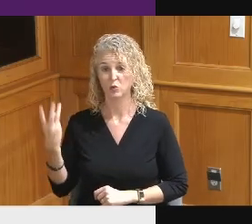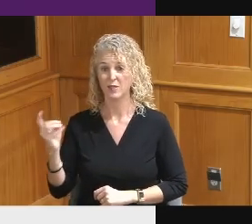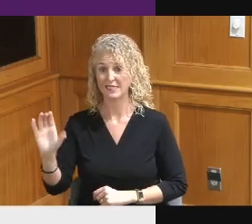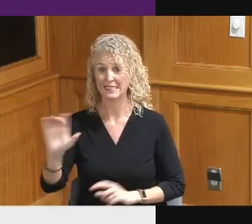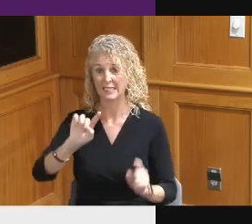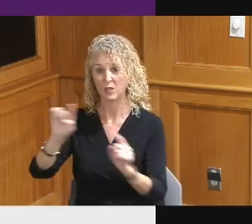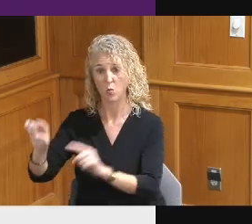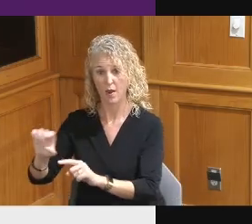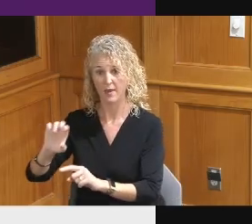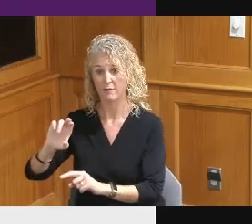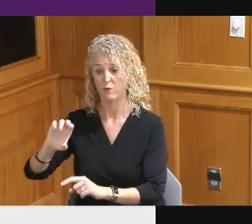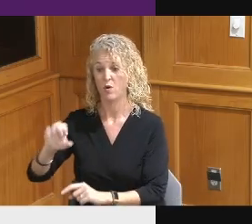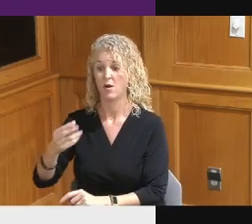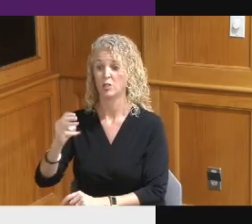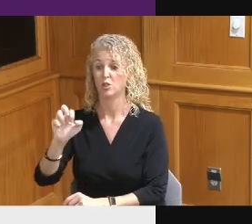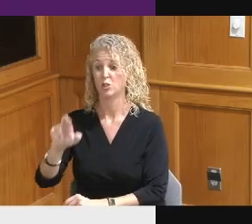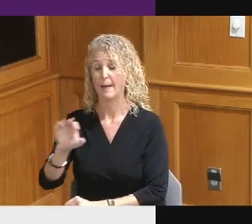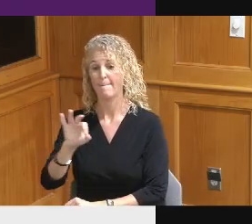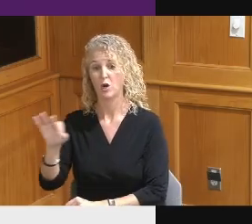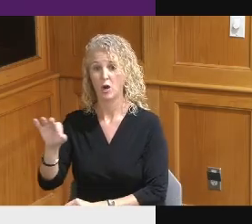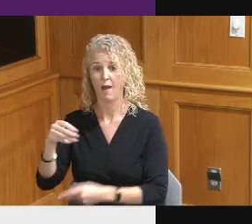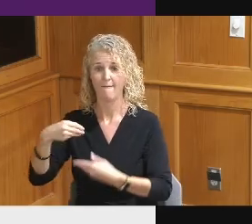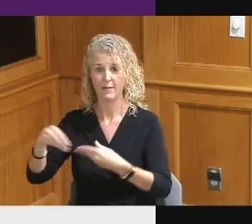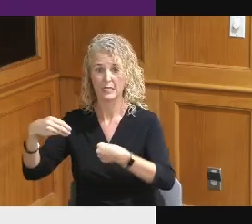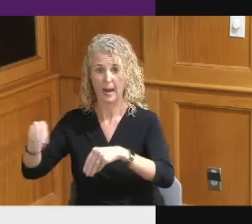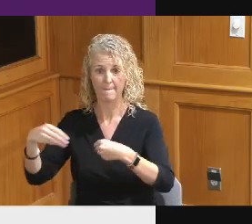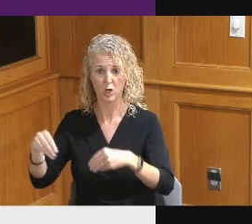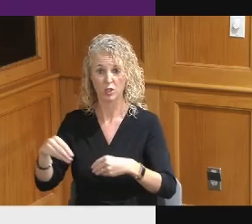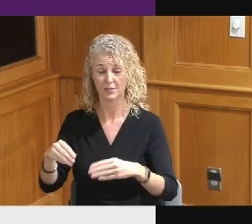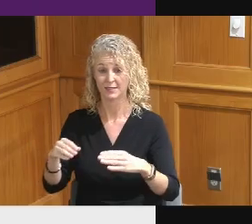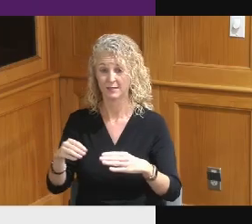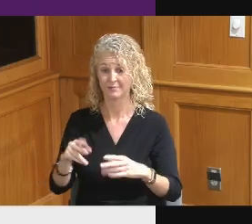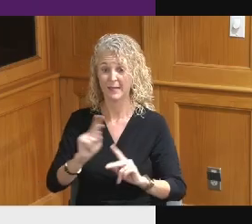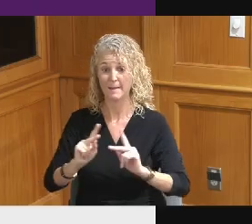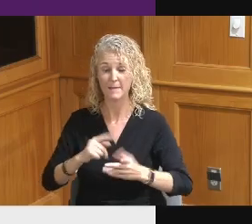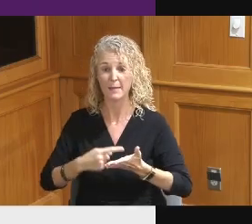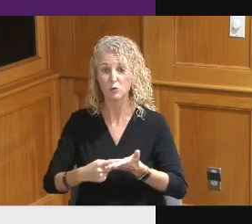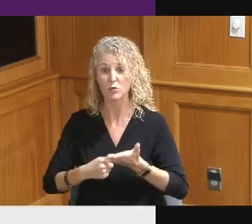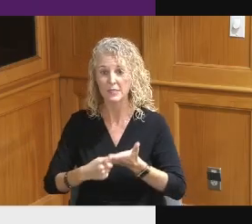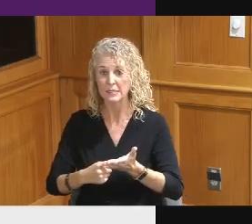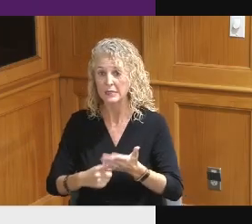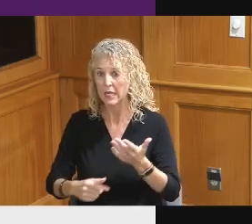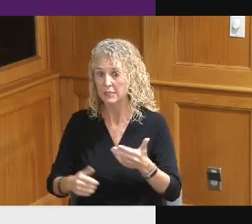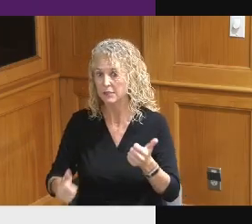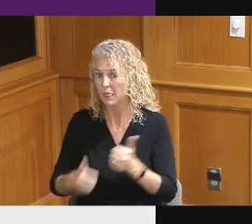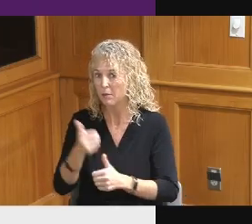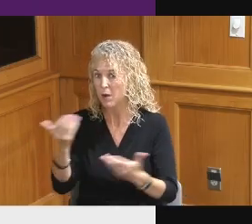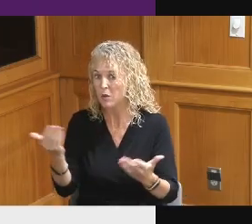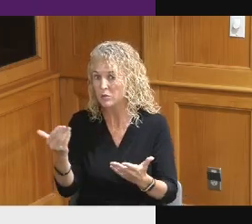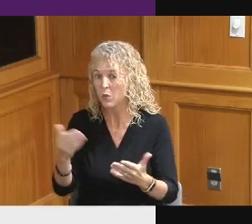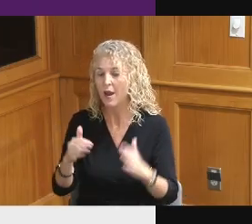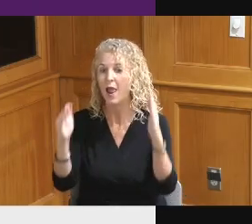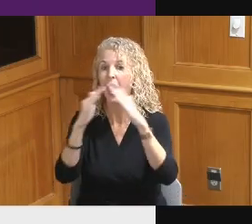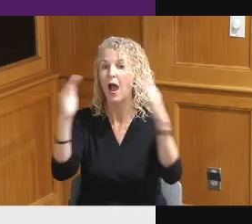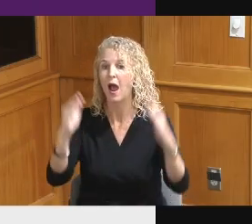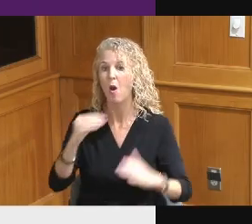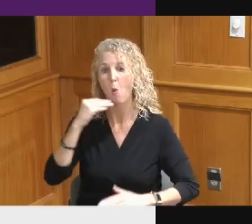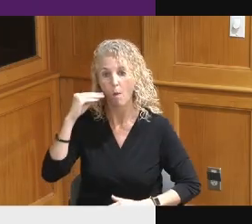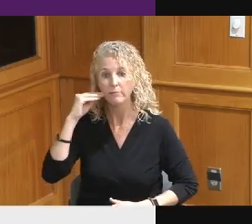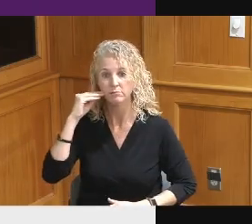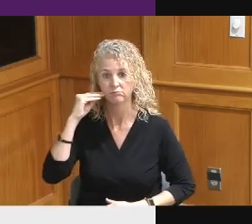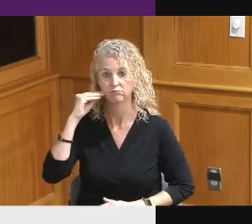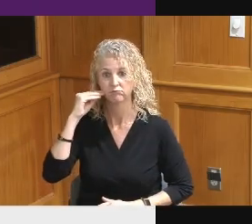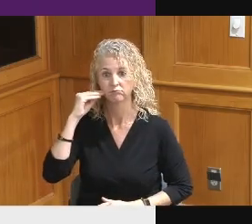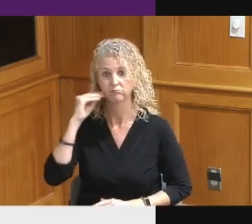for the Chamber of Commerce's fly-in. Housing was by far the #1 issue being discussed with all the elected officials there.